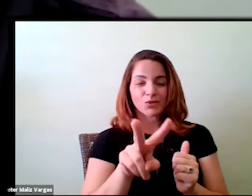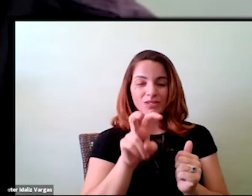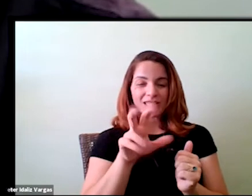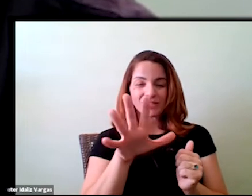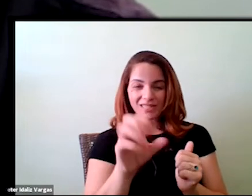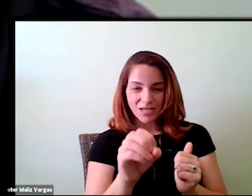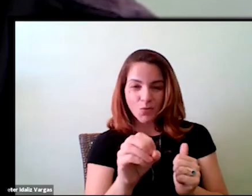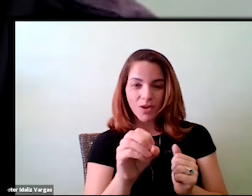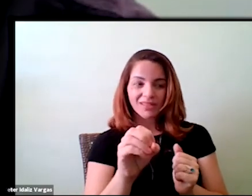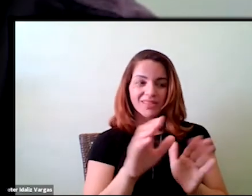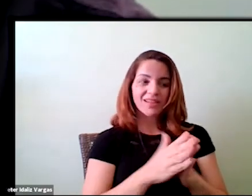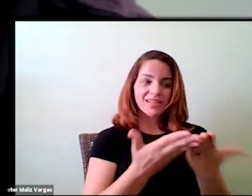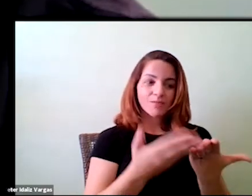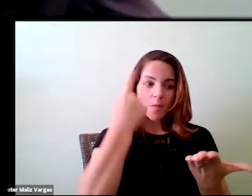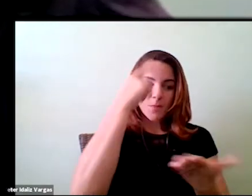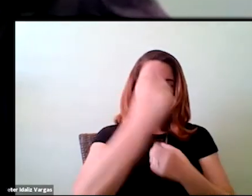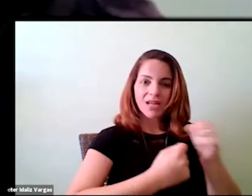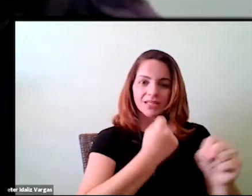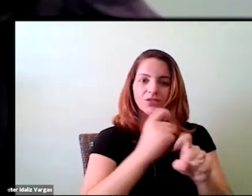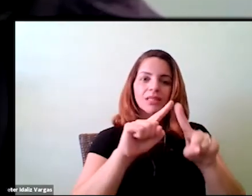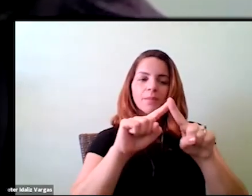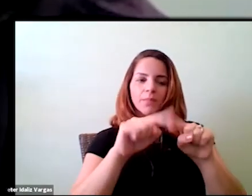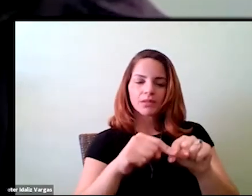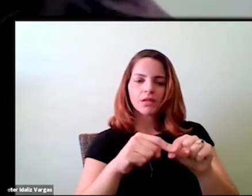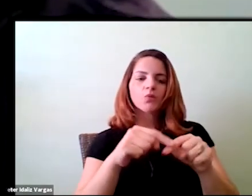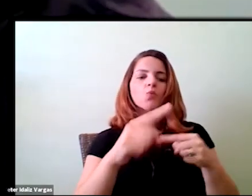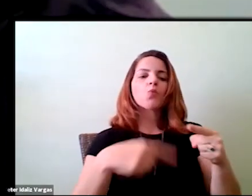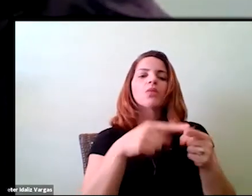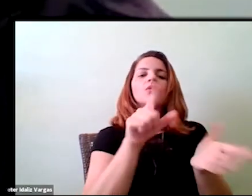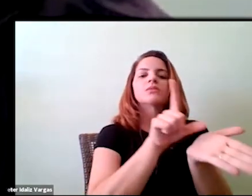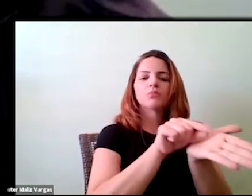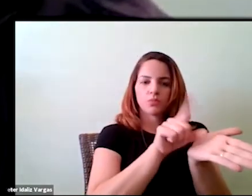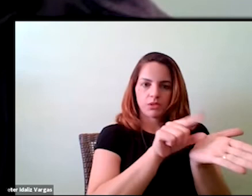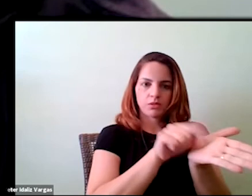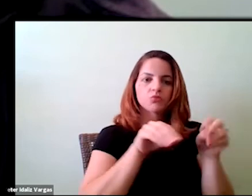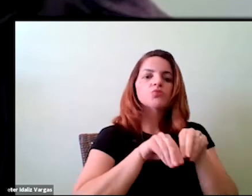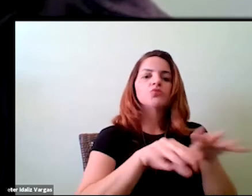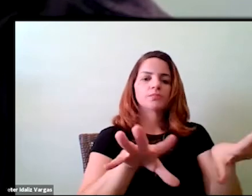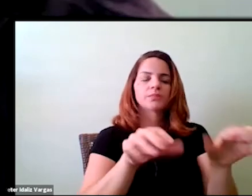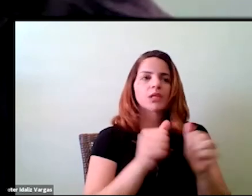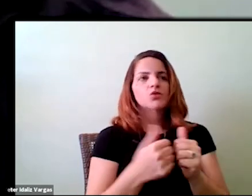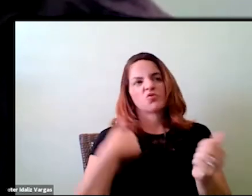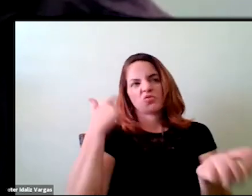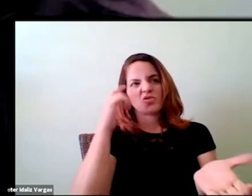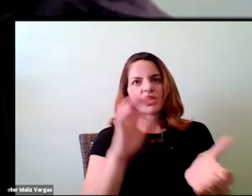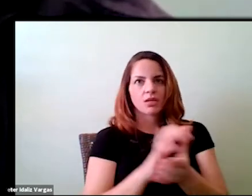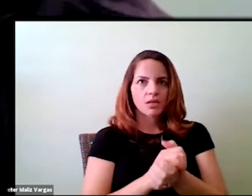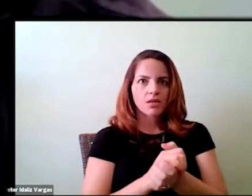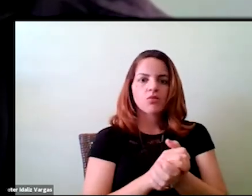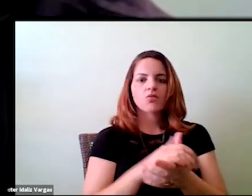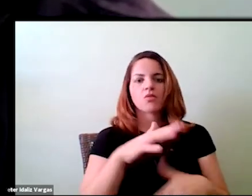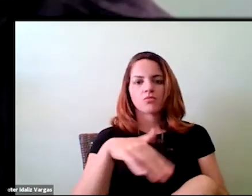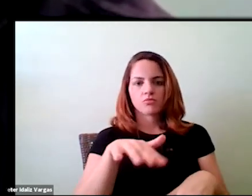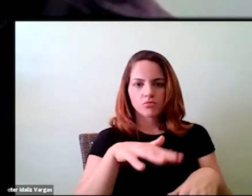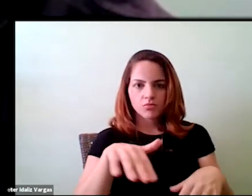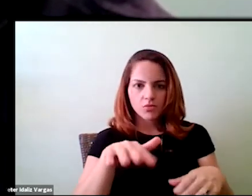published. I would say that there's been a lot more interesting material about Hurricane Maria